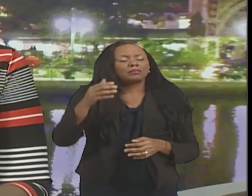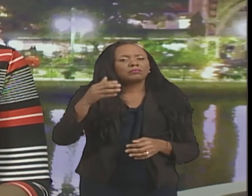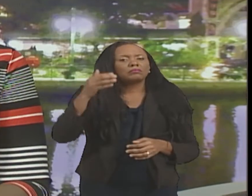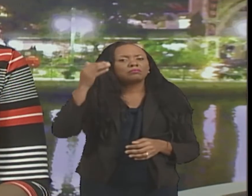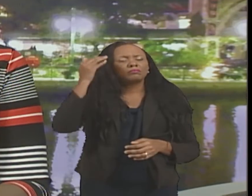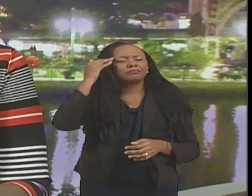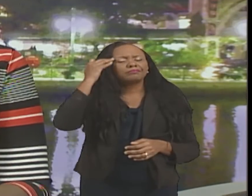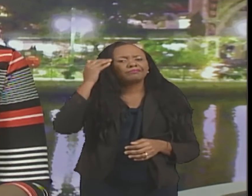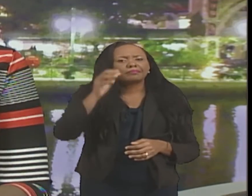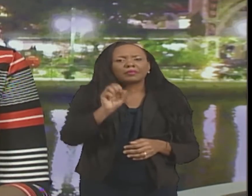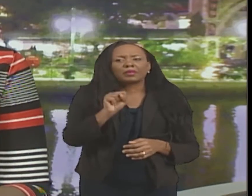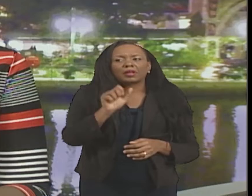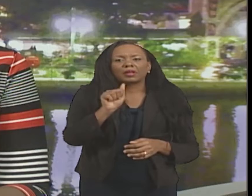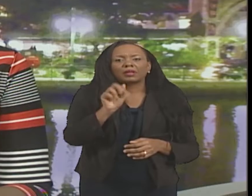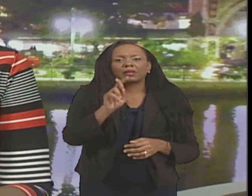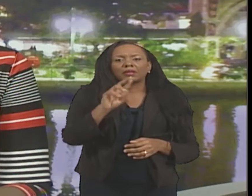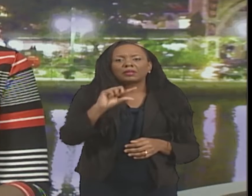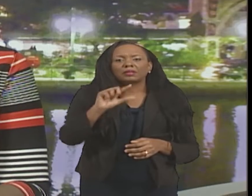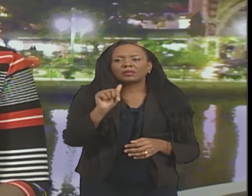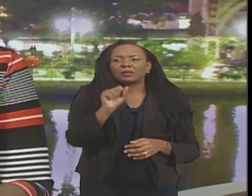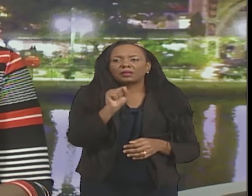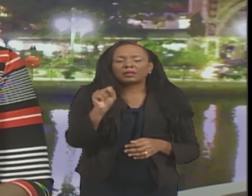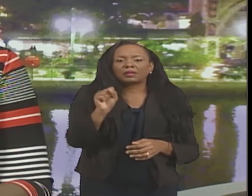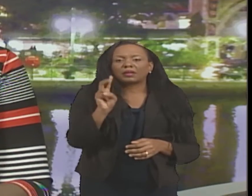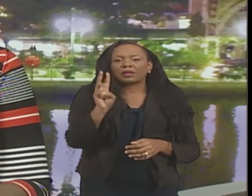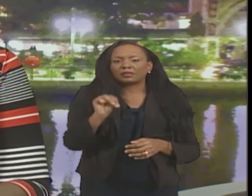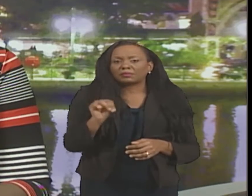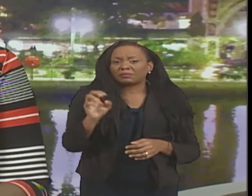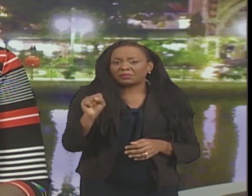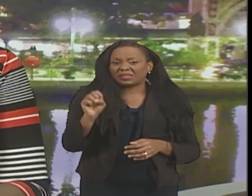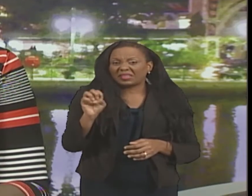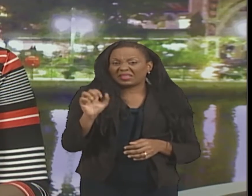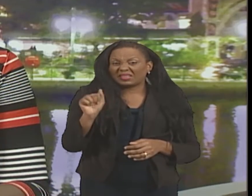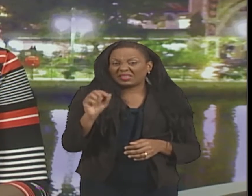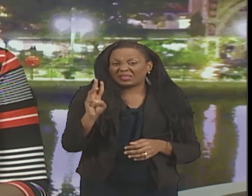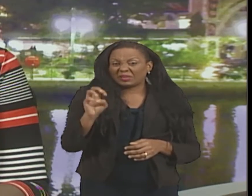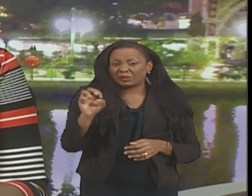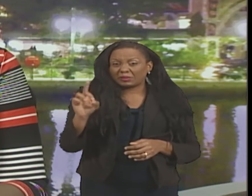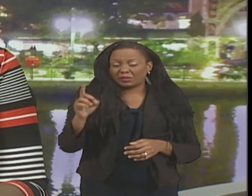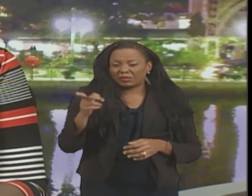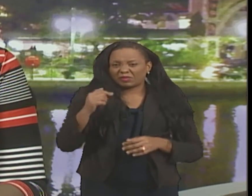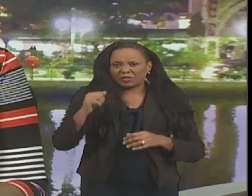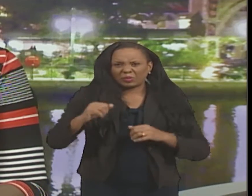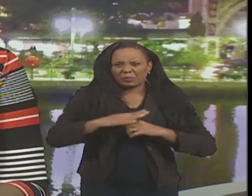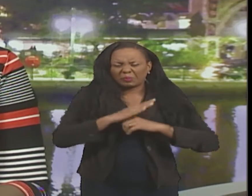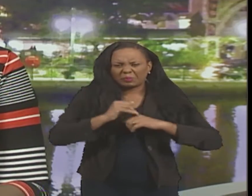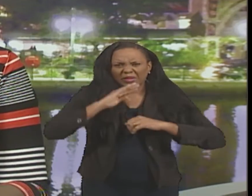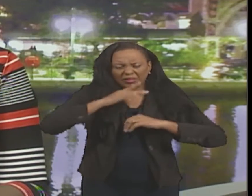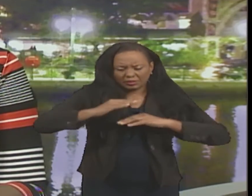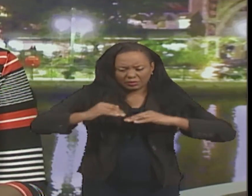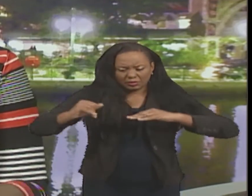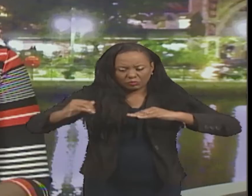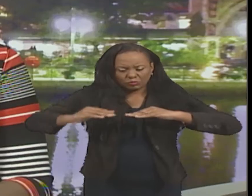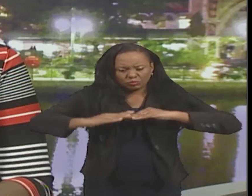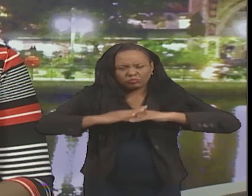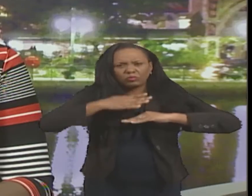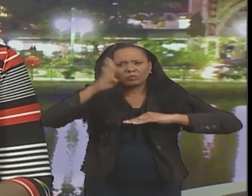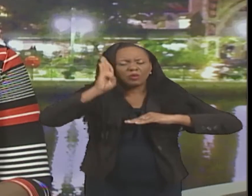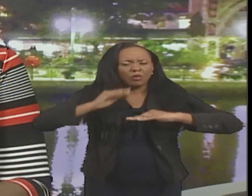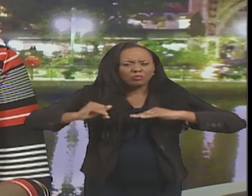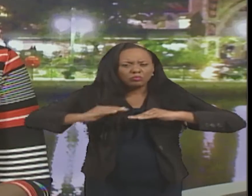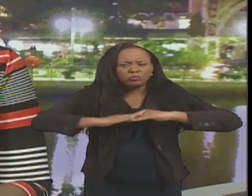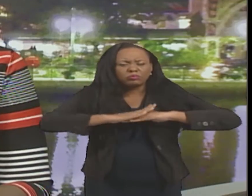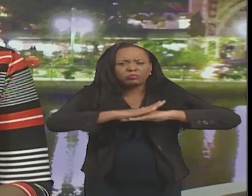on solutions to manage the influx of sargassum seaweed, the Minister of Maritime Affairs and the Blue Economy, Kirk Humphrey, says a